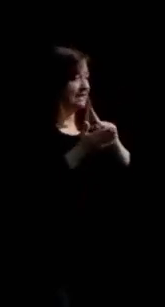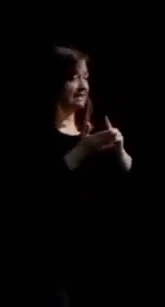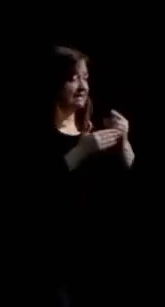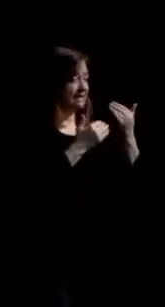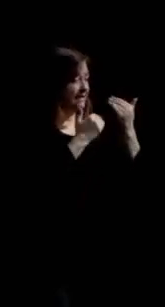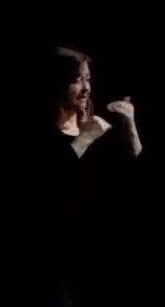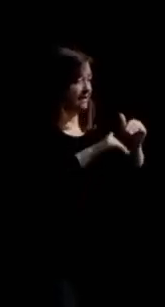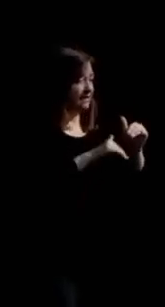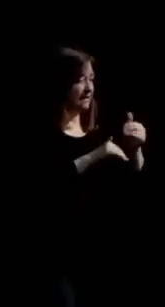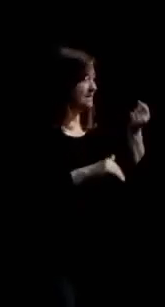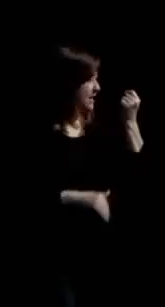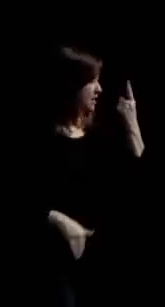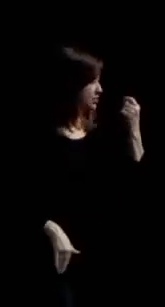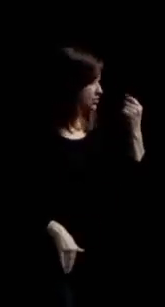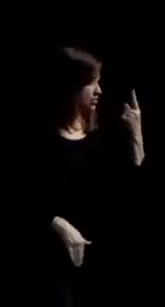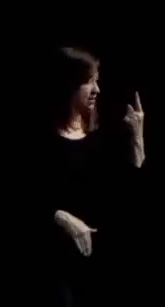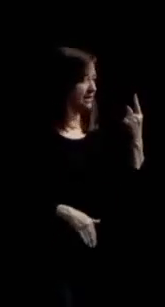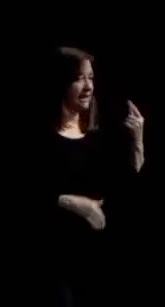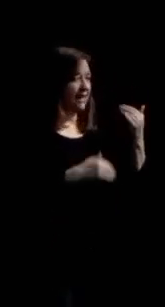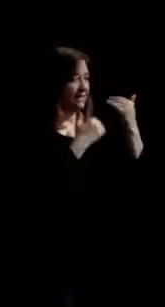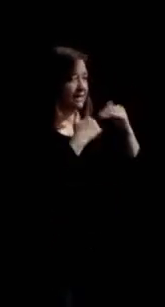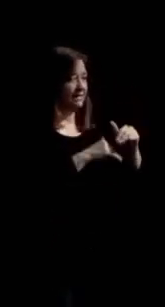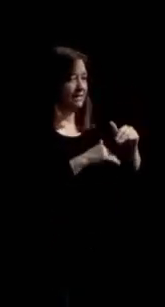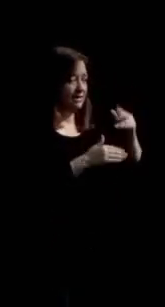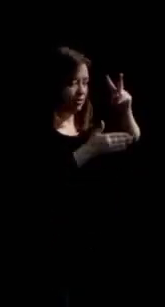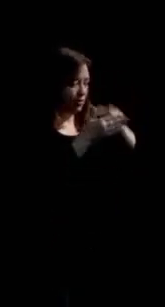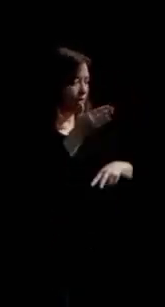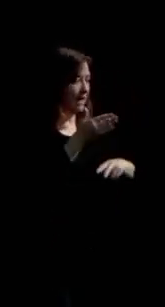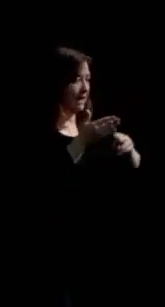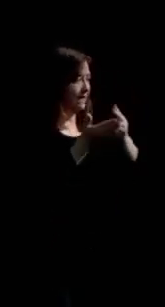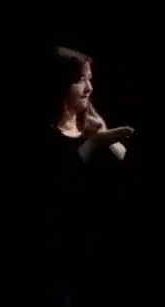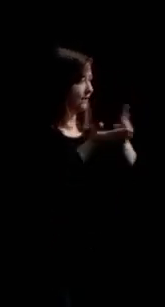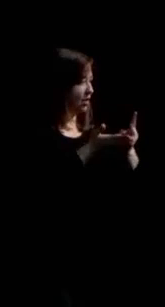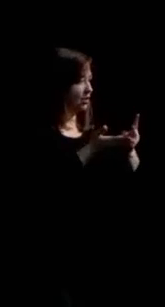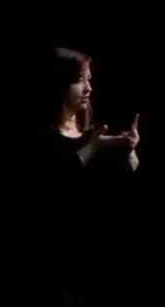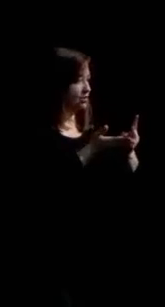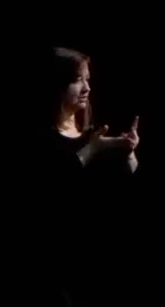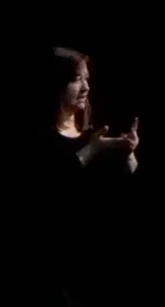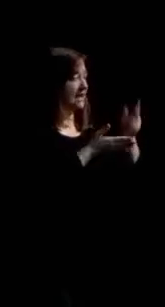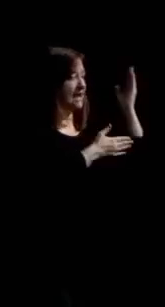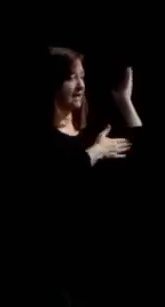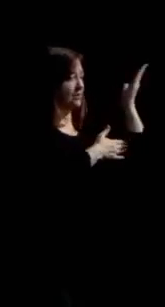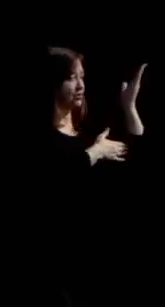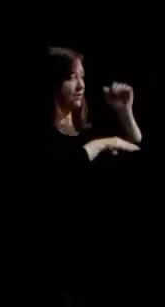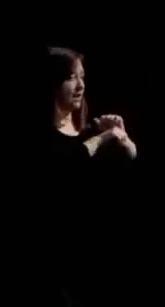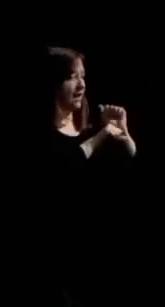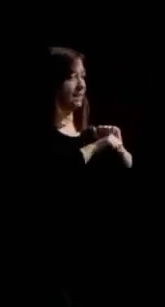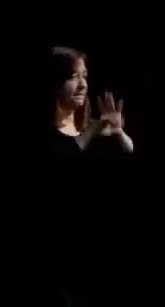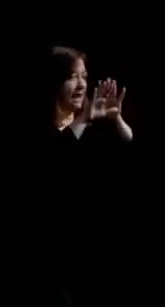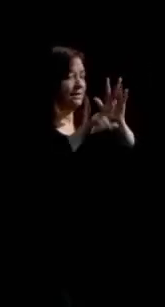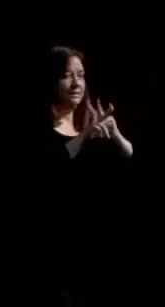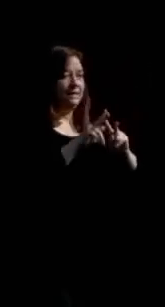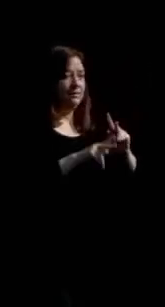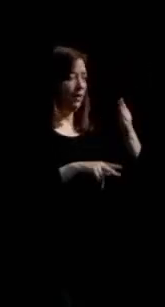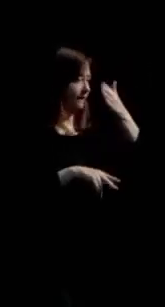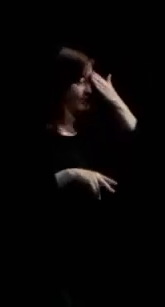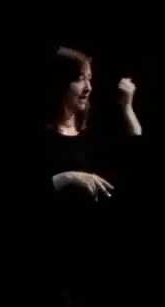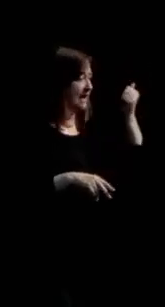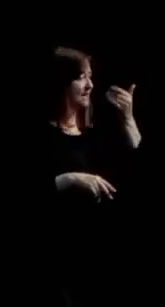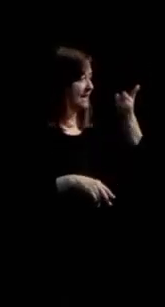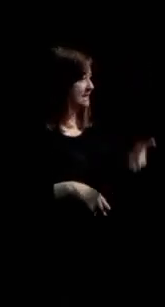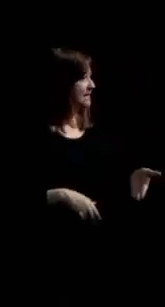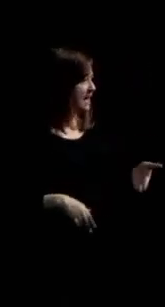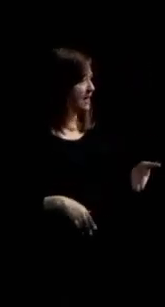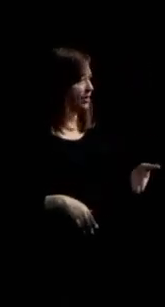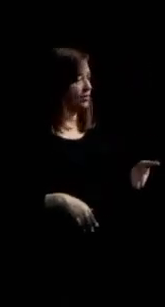least understood and the least read passage in the Sermon on the Mount. People even forget that it's